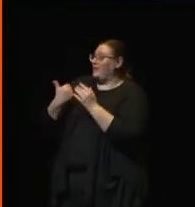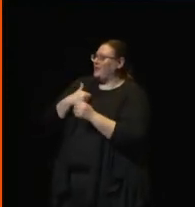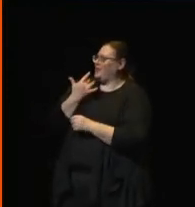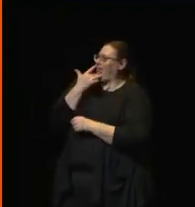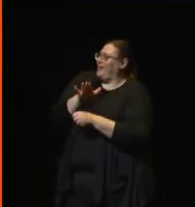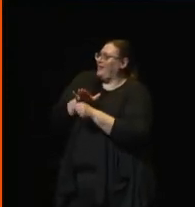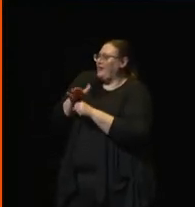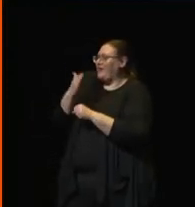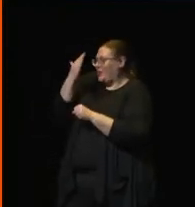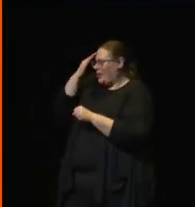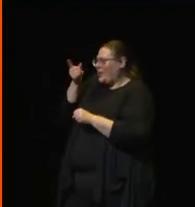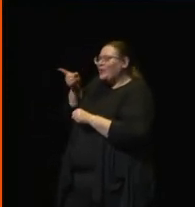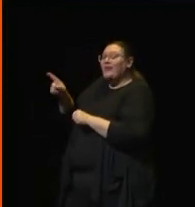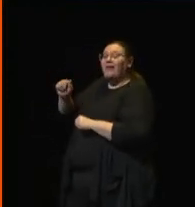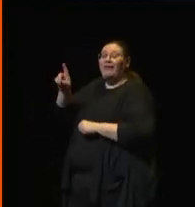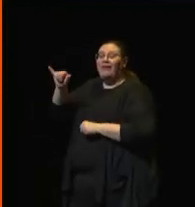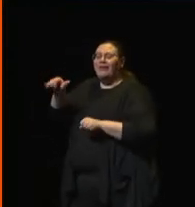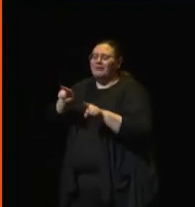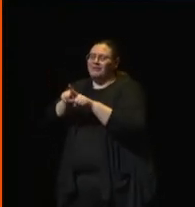know him as a friend.